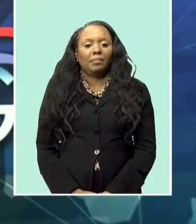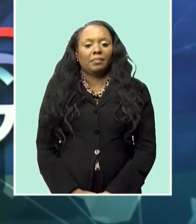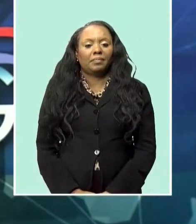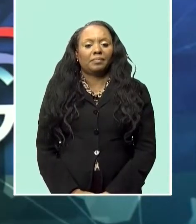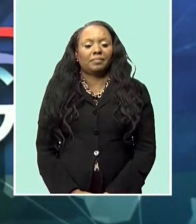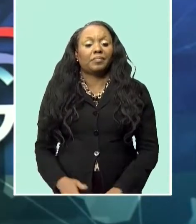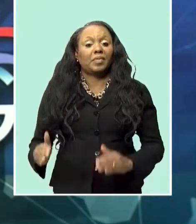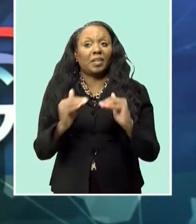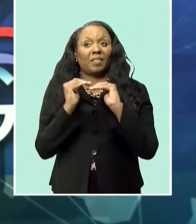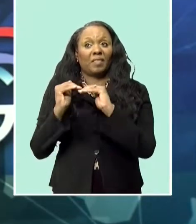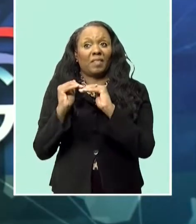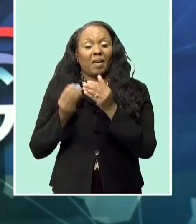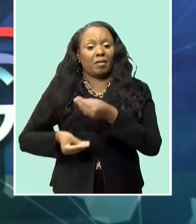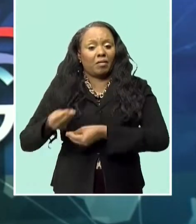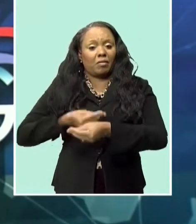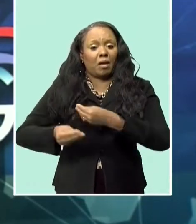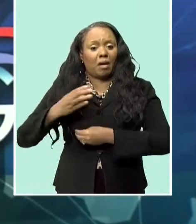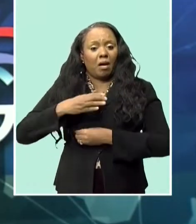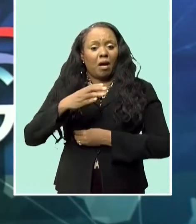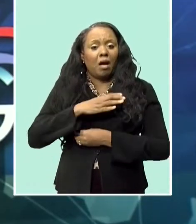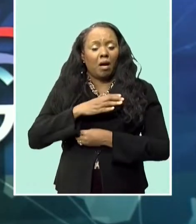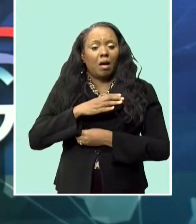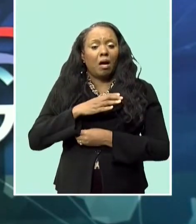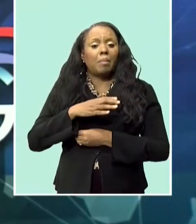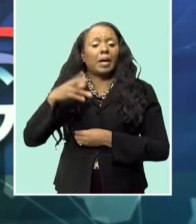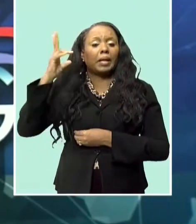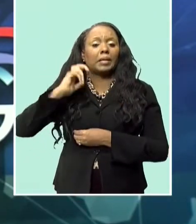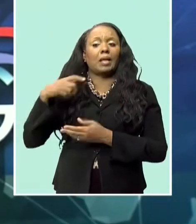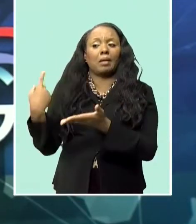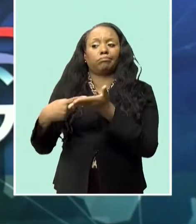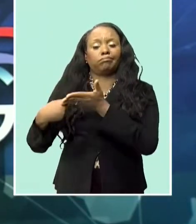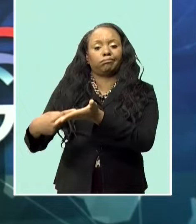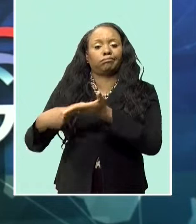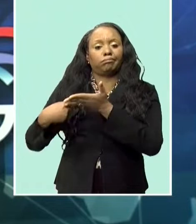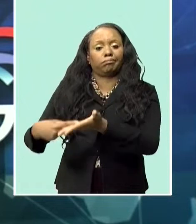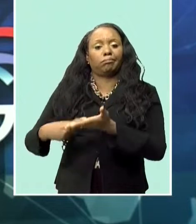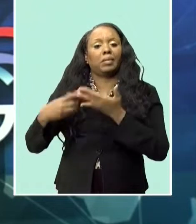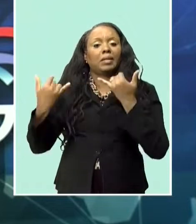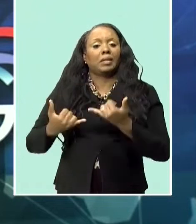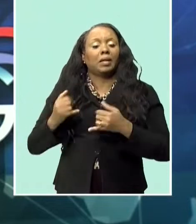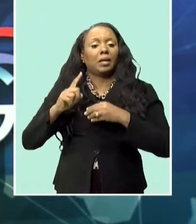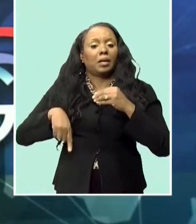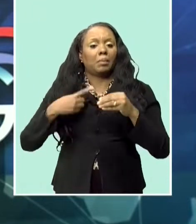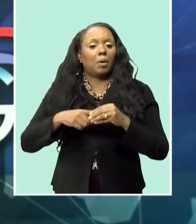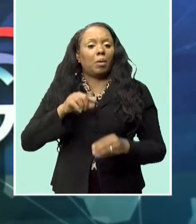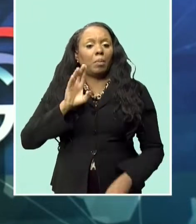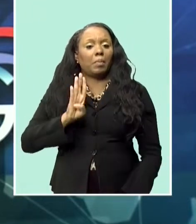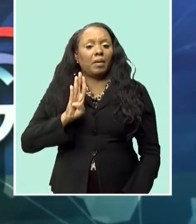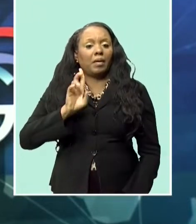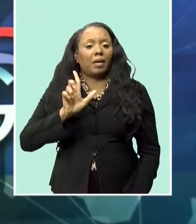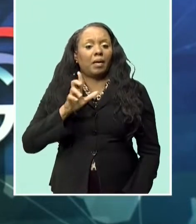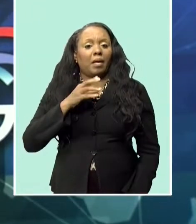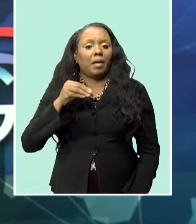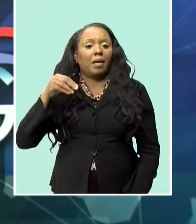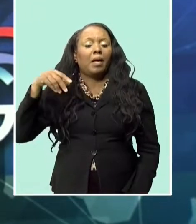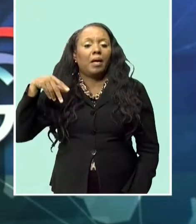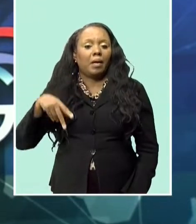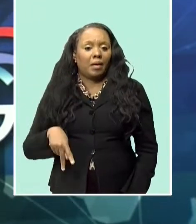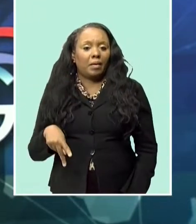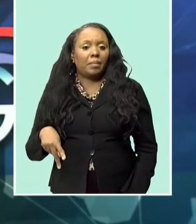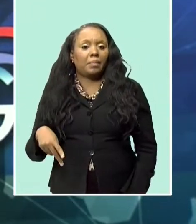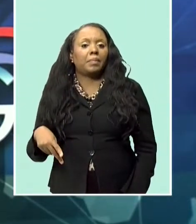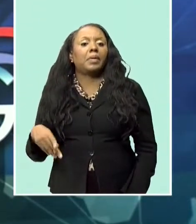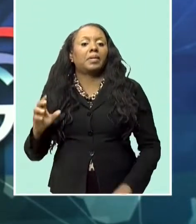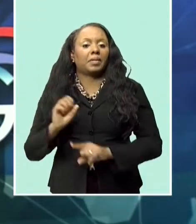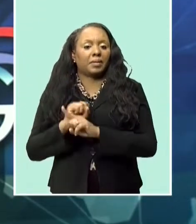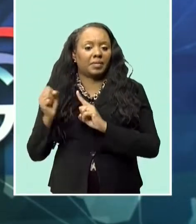The Fair Trading Commission heard opening statements in the Barbados Light and Power Company's rate hearing during the post-lunch session today. It happened even